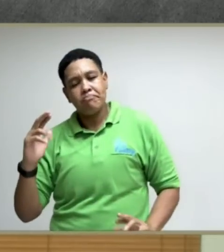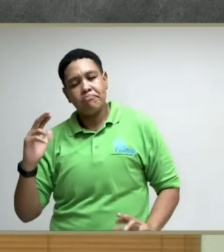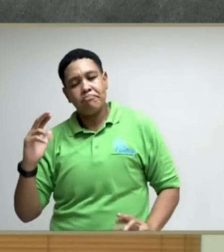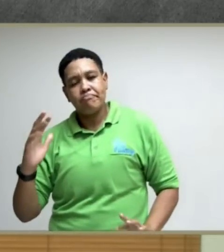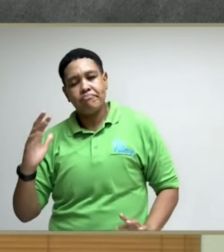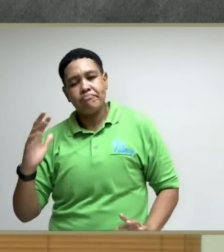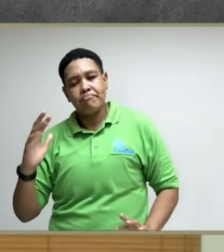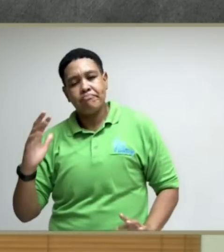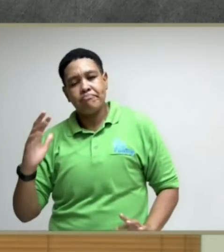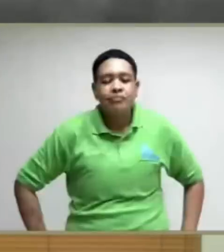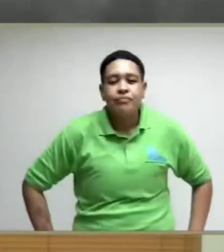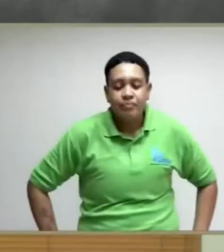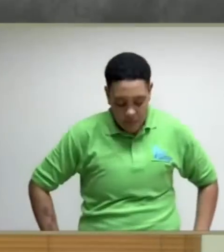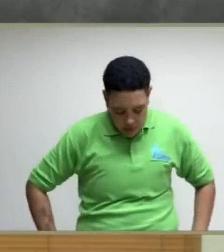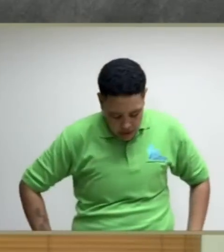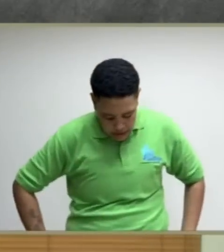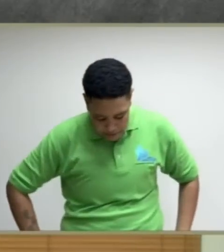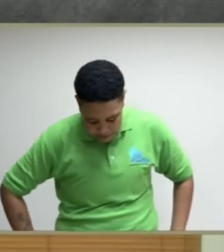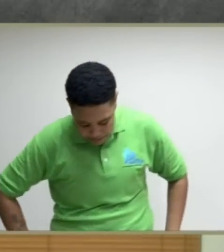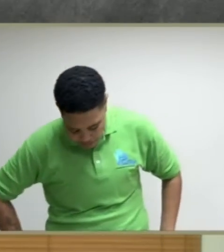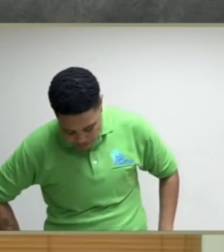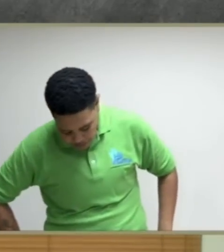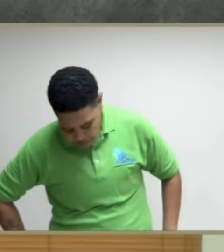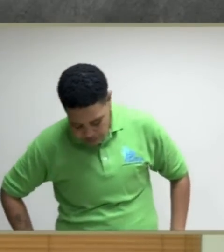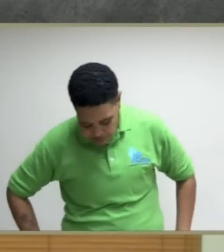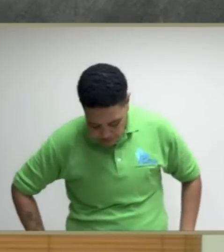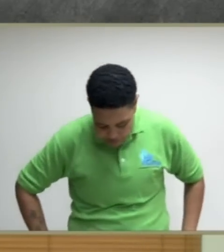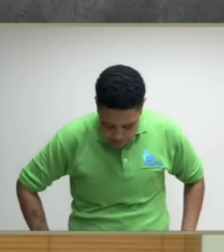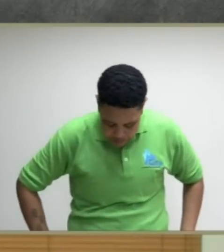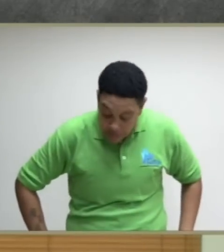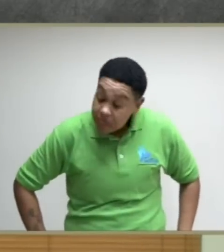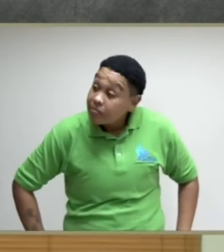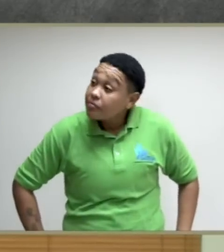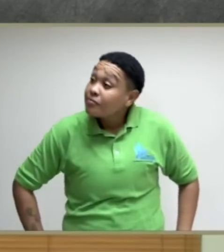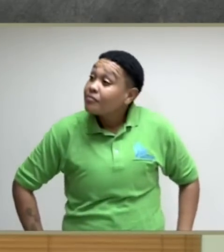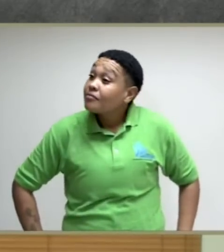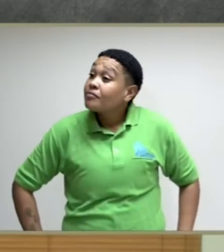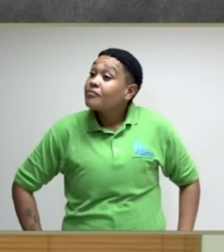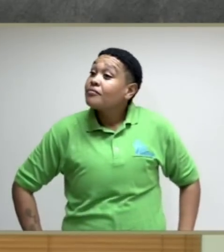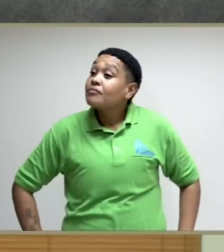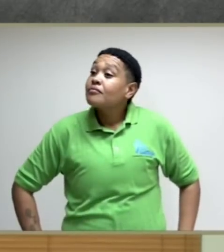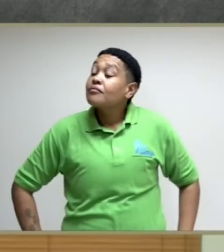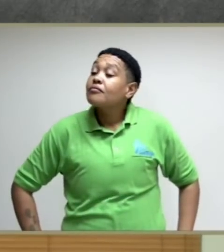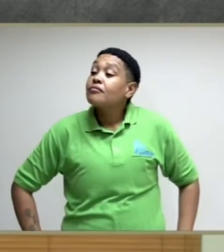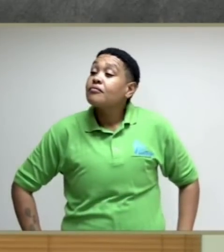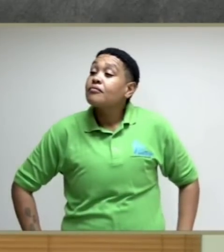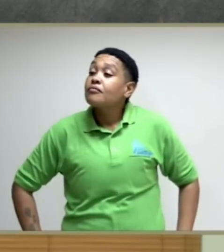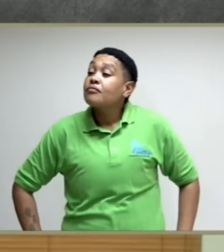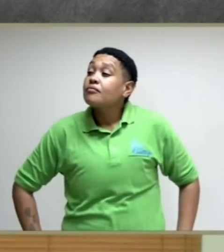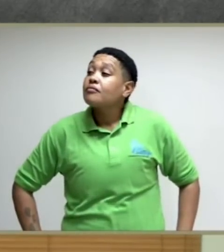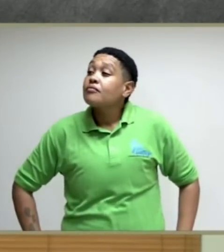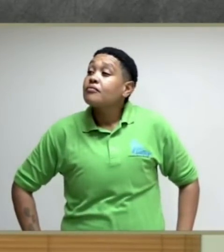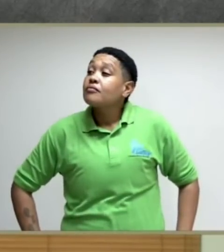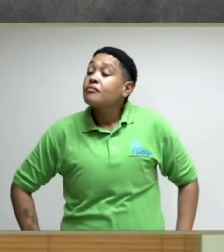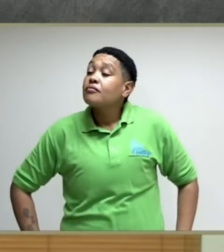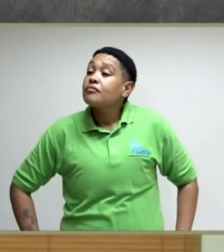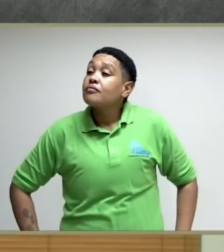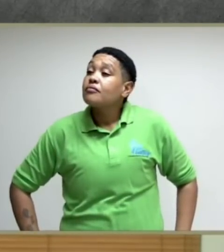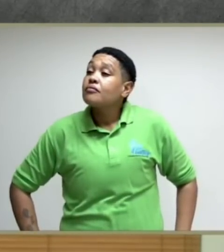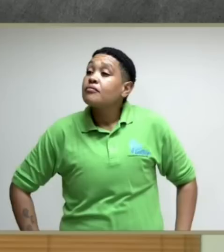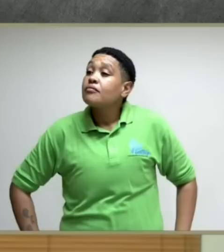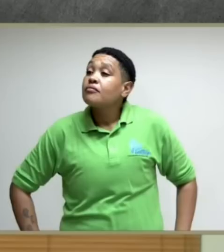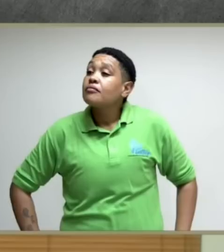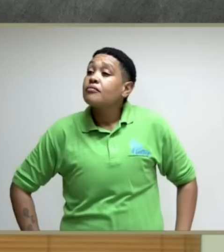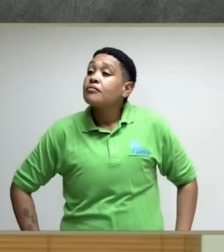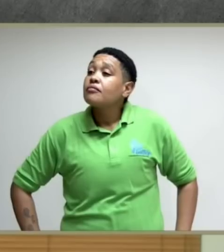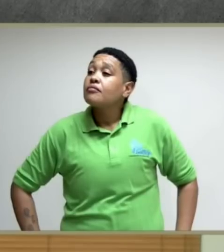Another good thing that we are seeing, apart from the positivity rate, is the reproductive rate. We would have seen that we would have